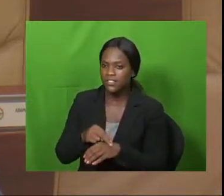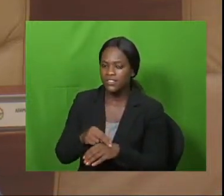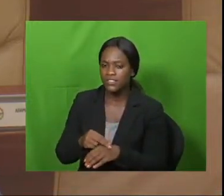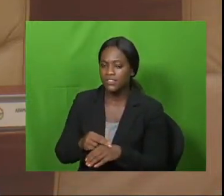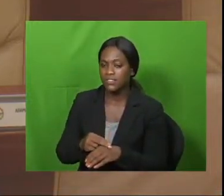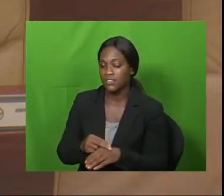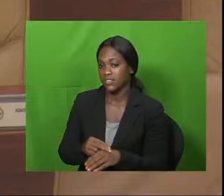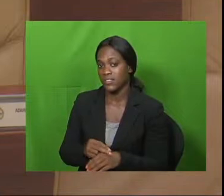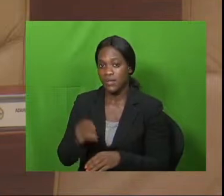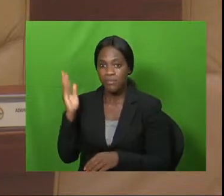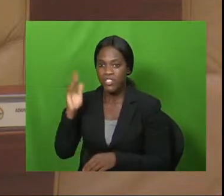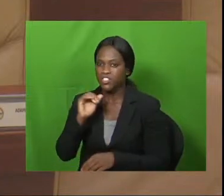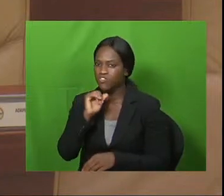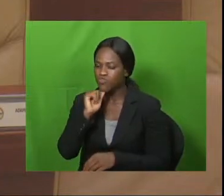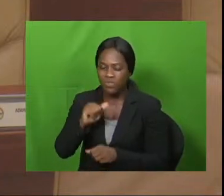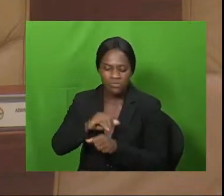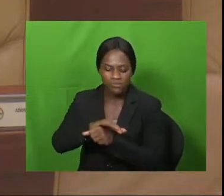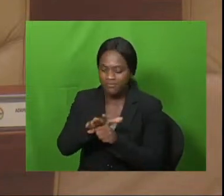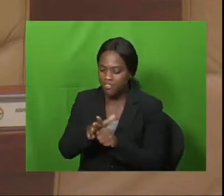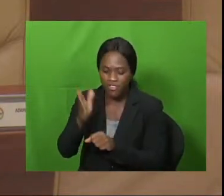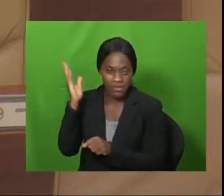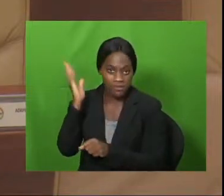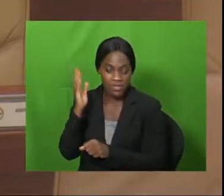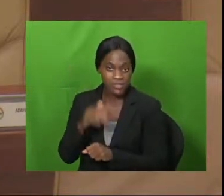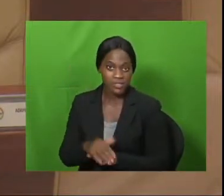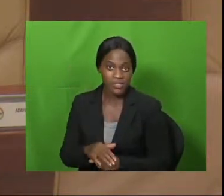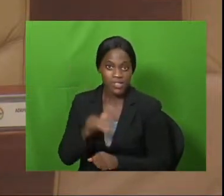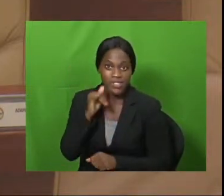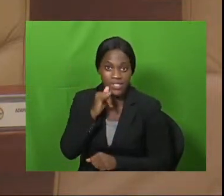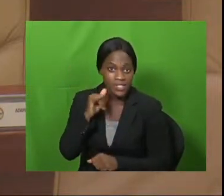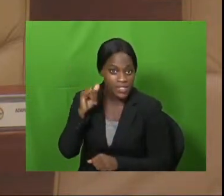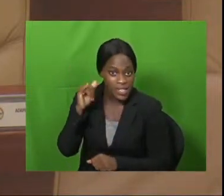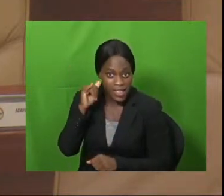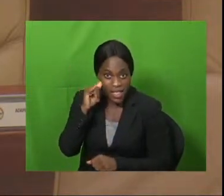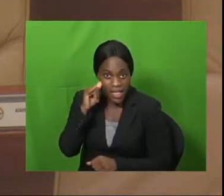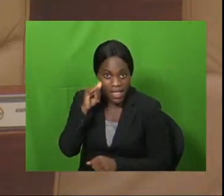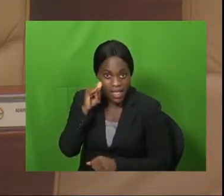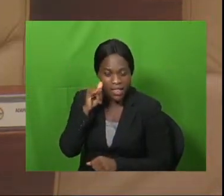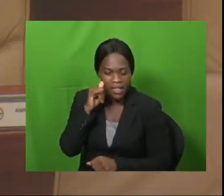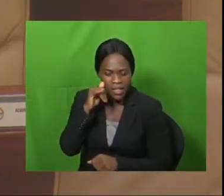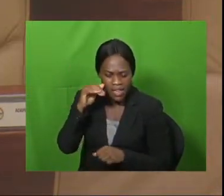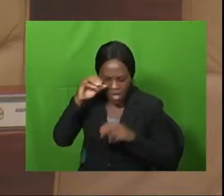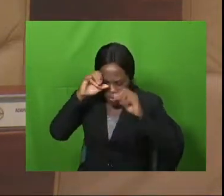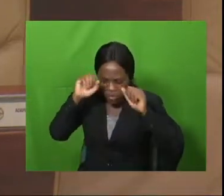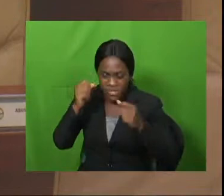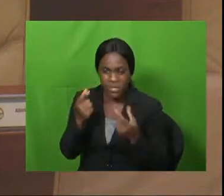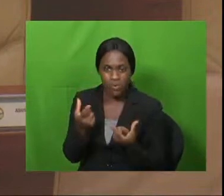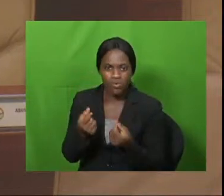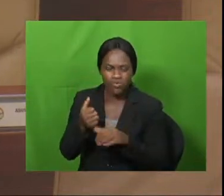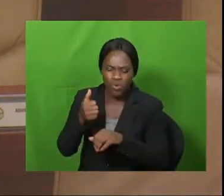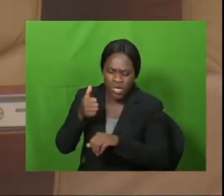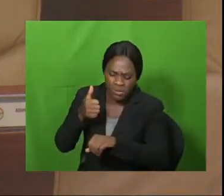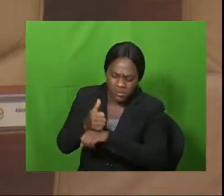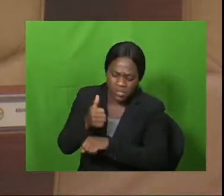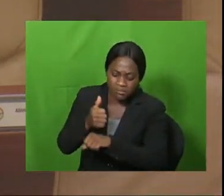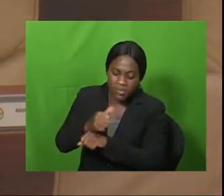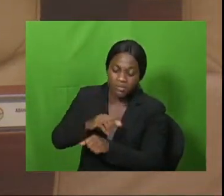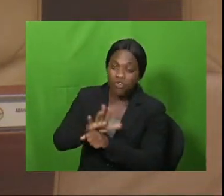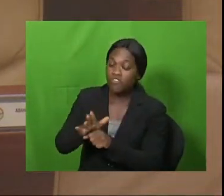Ghana. What the President did yesterday was to blame COVID for